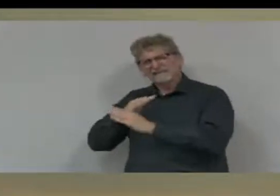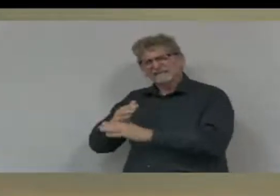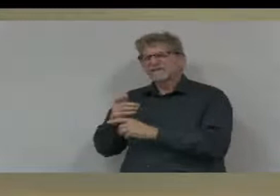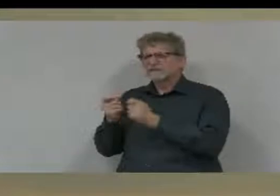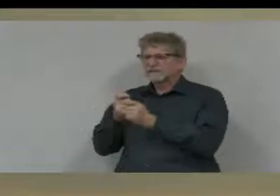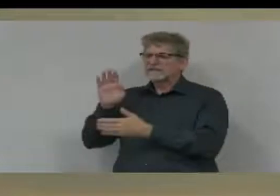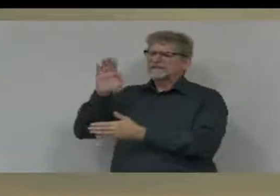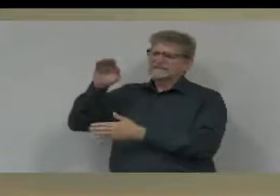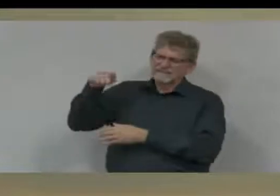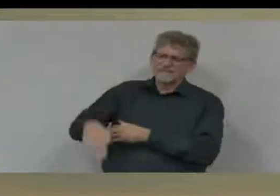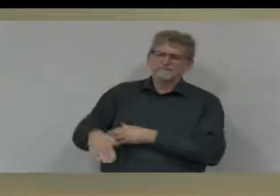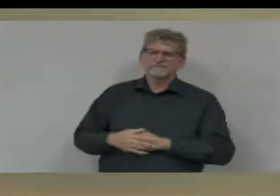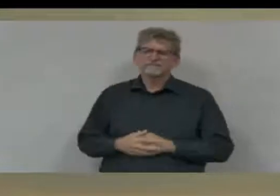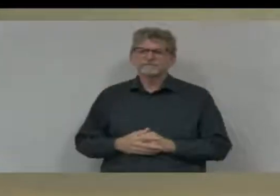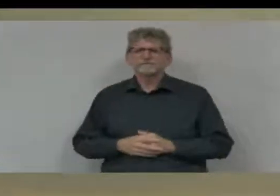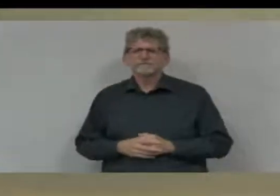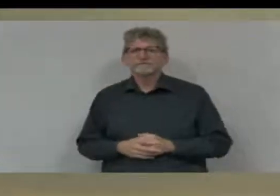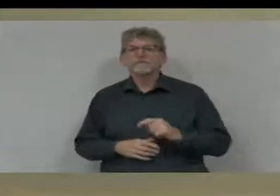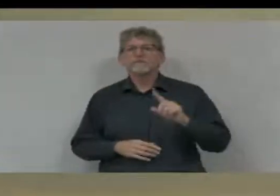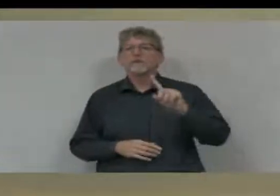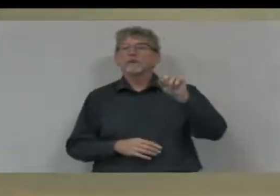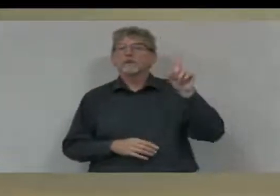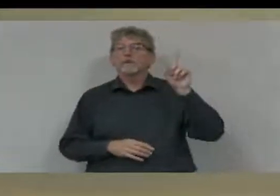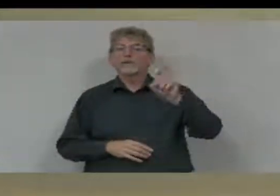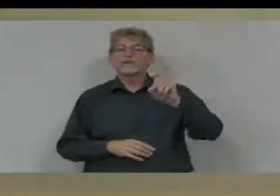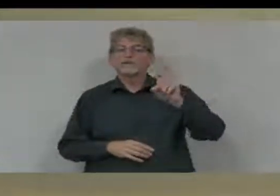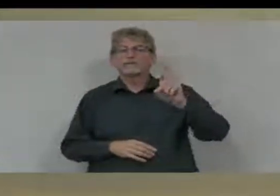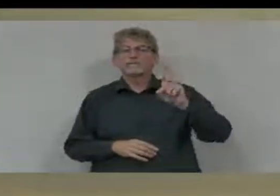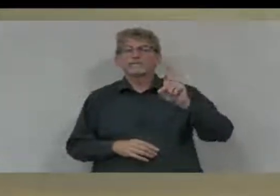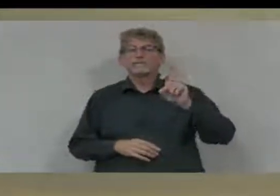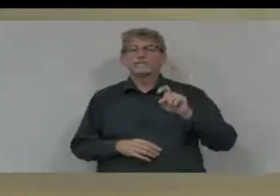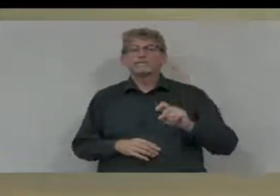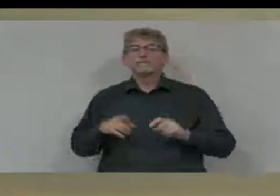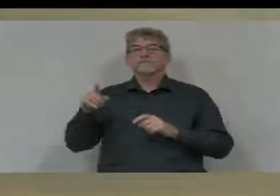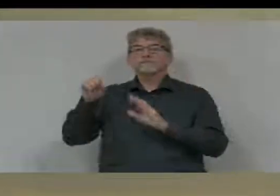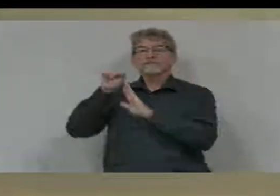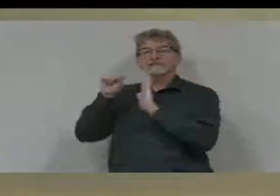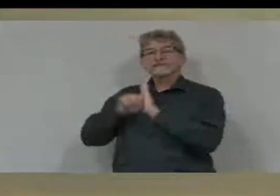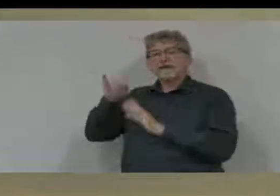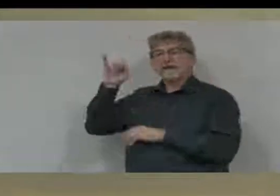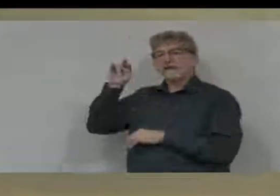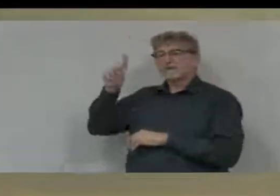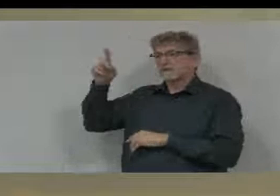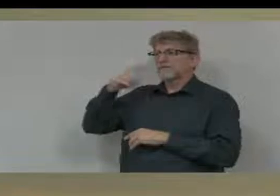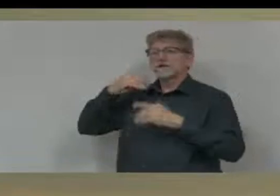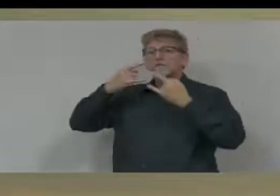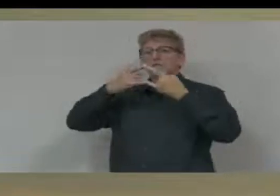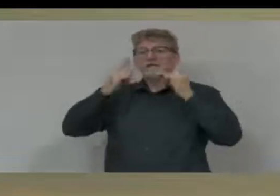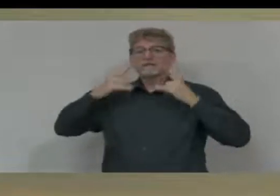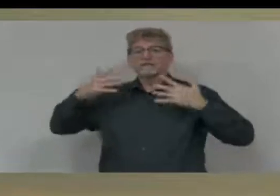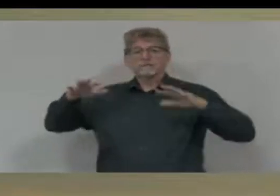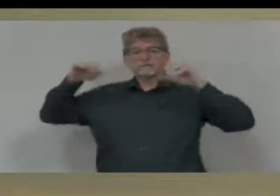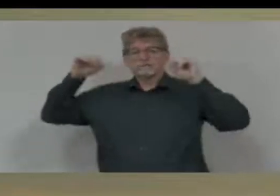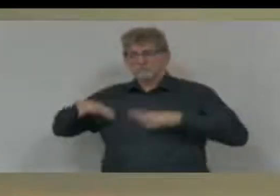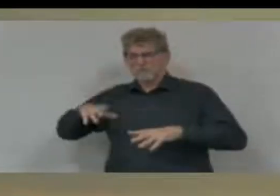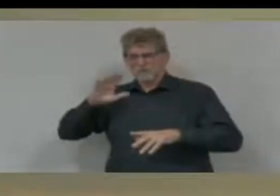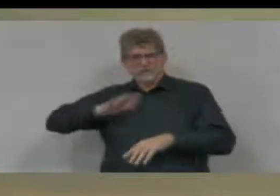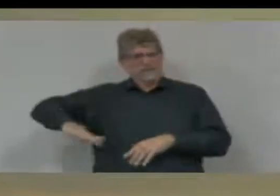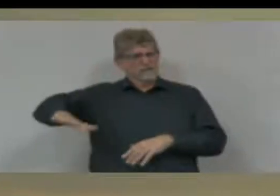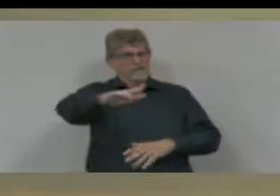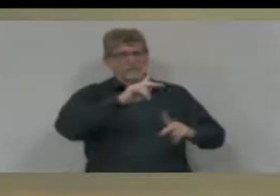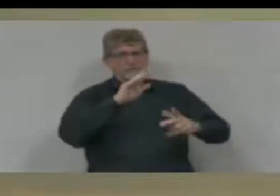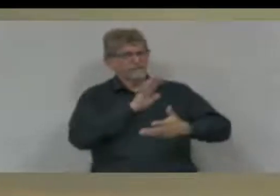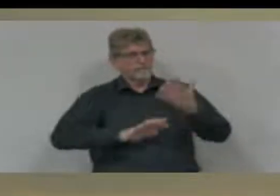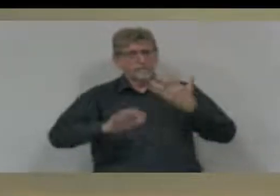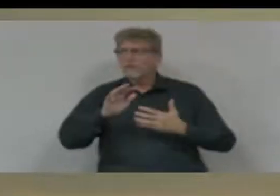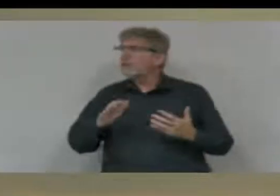with this, you know, the messaging that we're getting from the state, the lifting of the mandate, there's going to be a confusion for the general public to think that the pandemic is over?